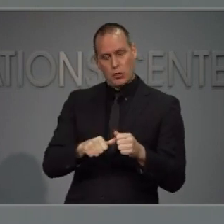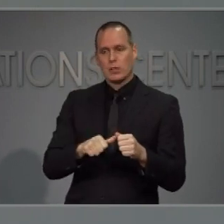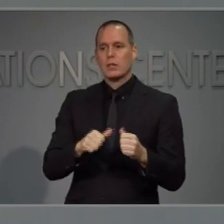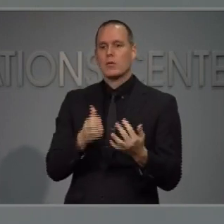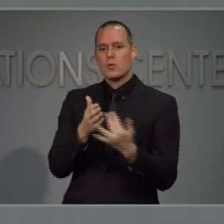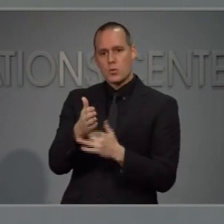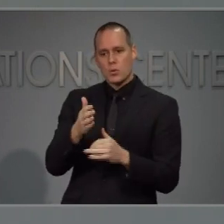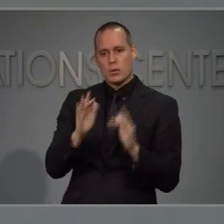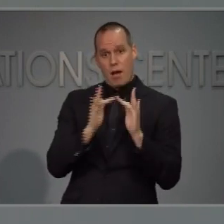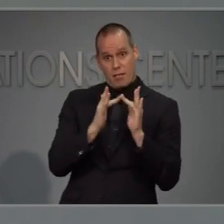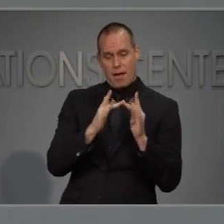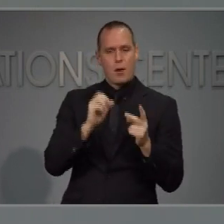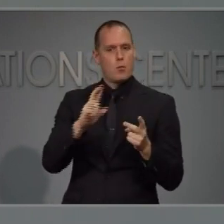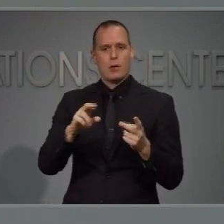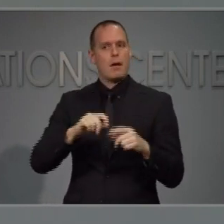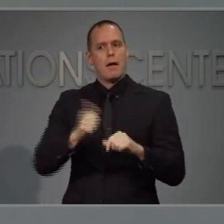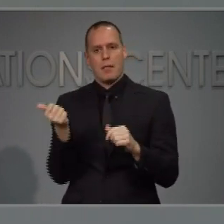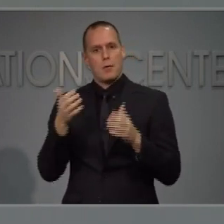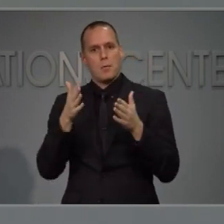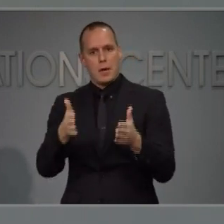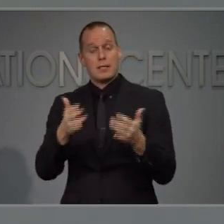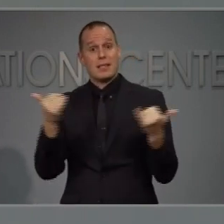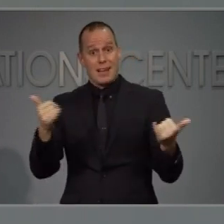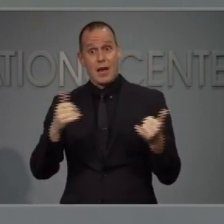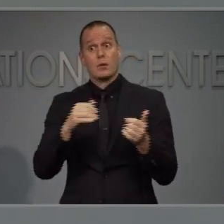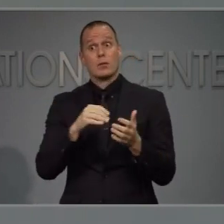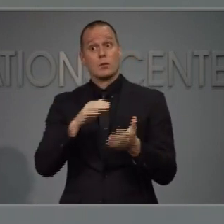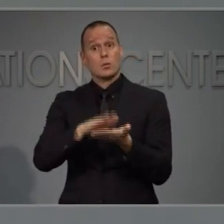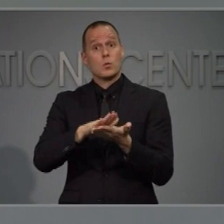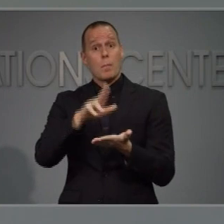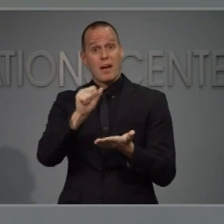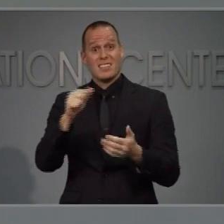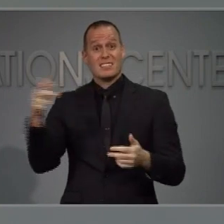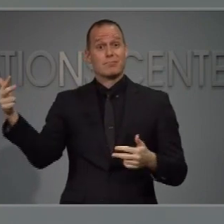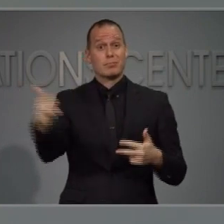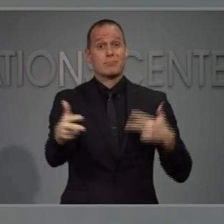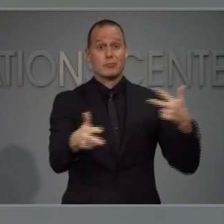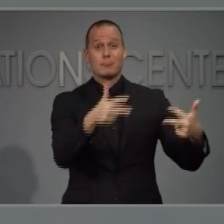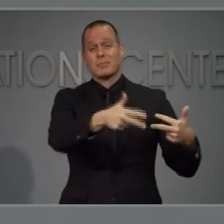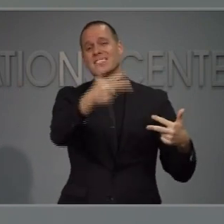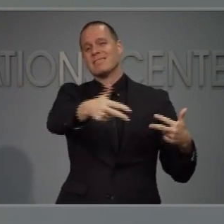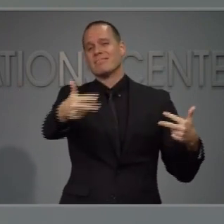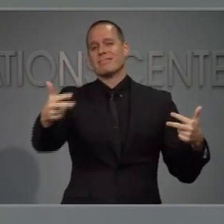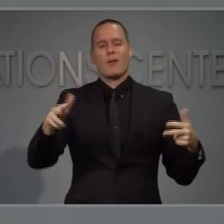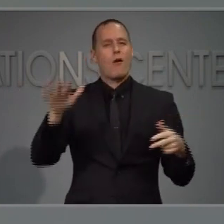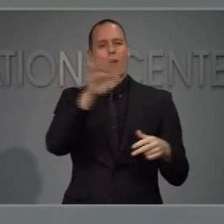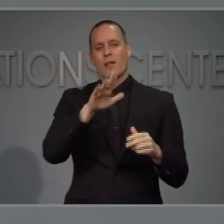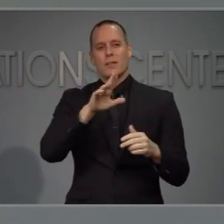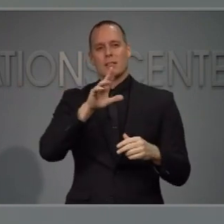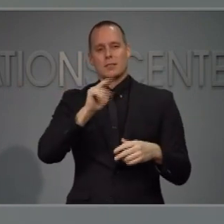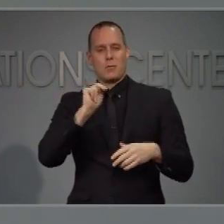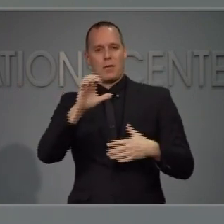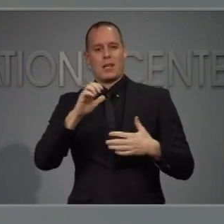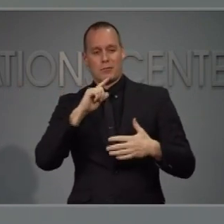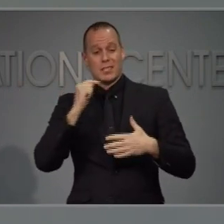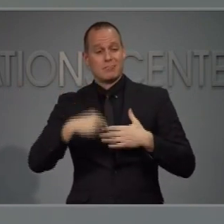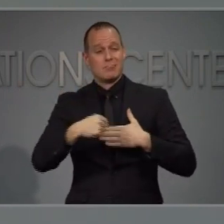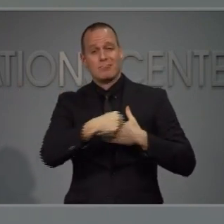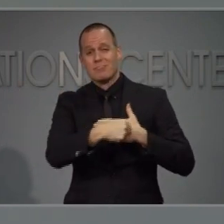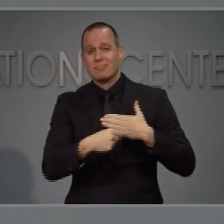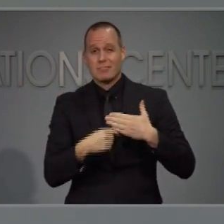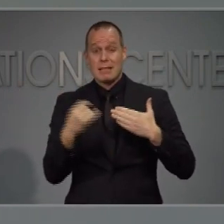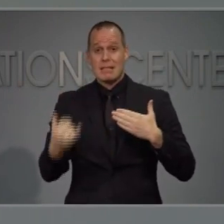means. Every day, school buses are rolling across our state delivering instructional materials to students who do not have